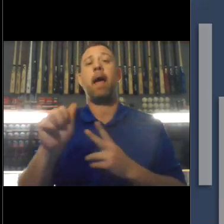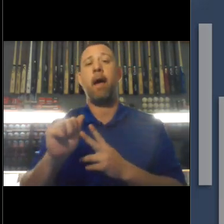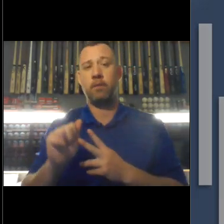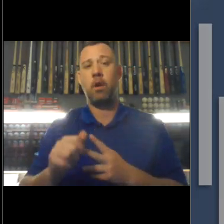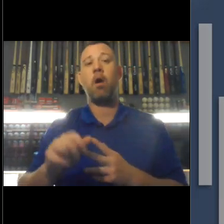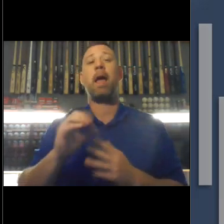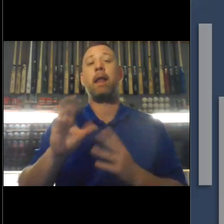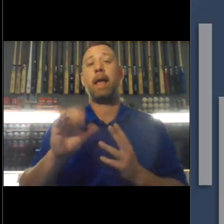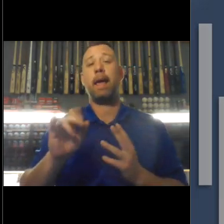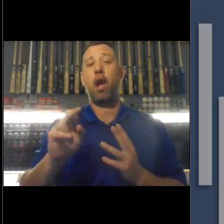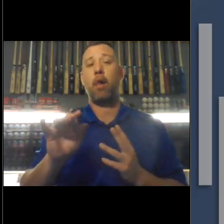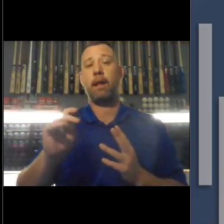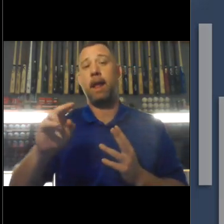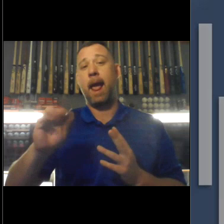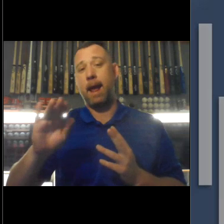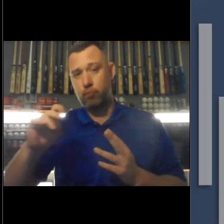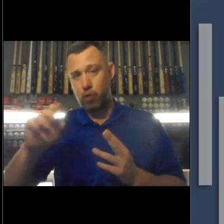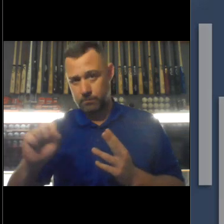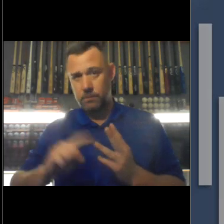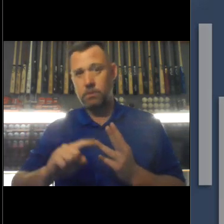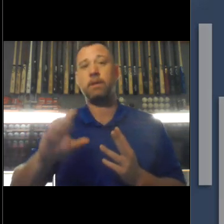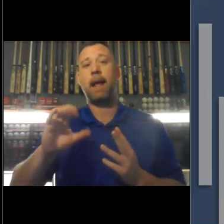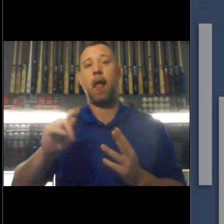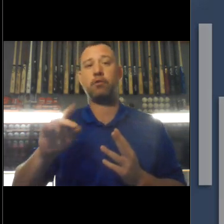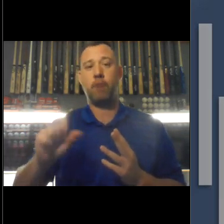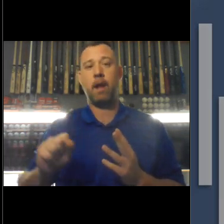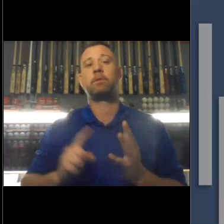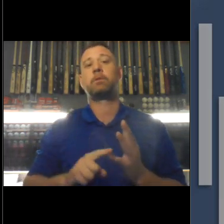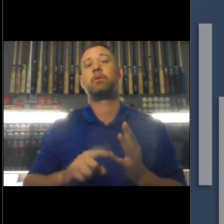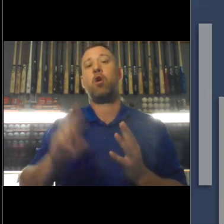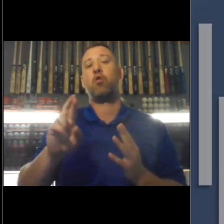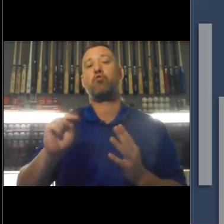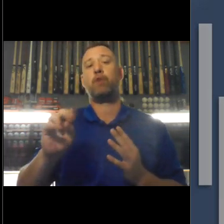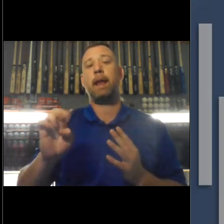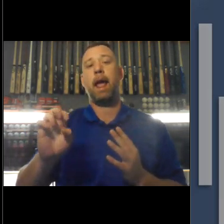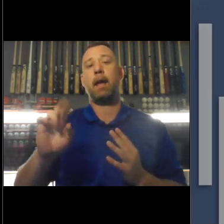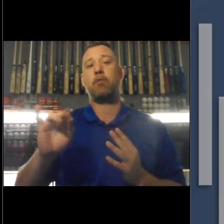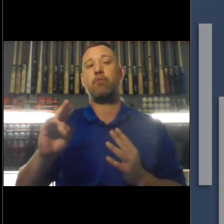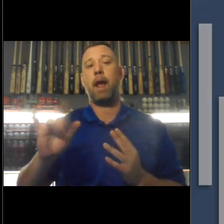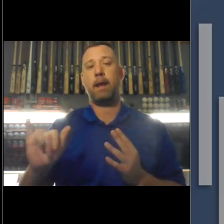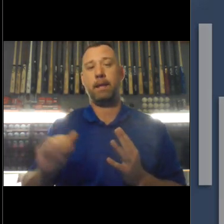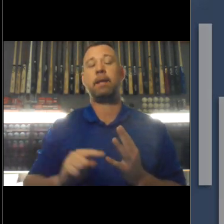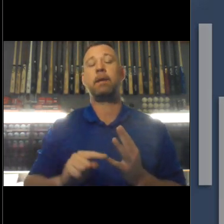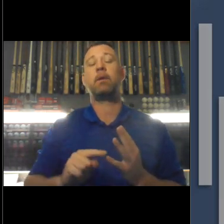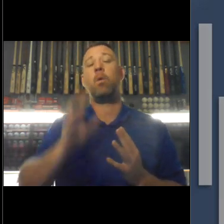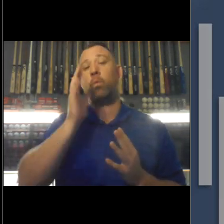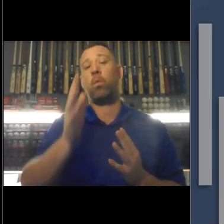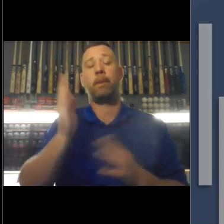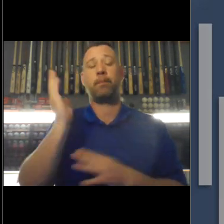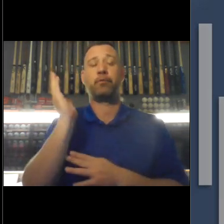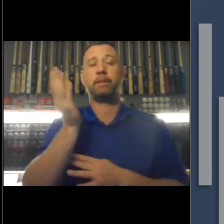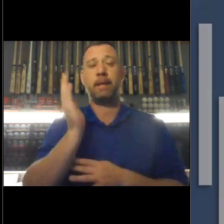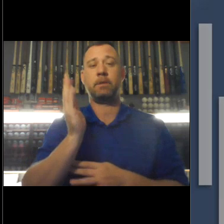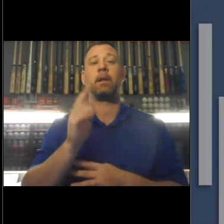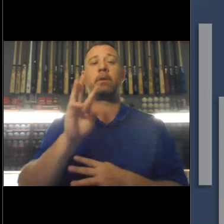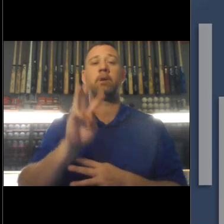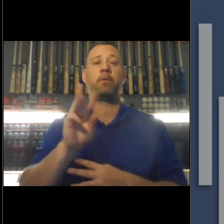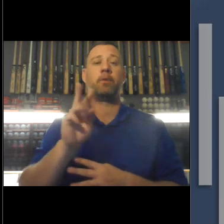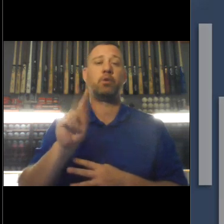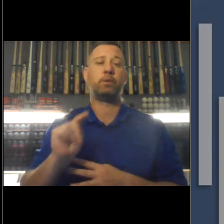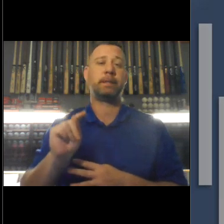Carolyn Abrams from Caltrans and Renee Rainey from ICF Consulting, will be jointly presenting on our equity work at the WTS